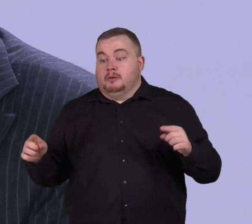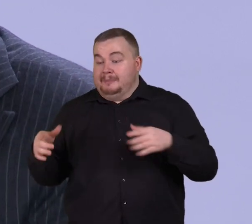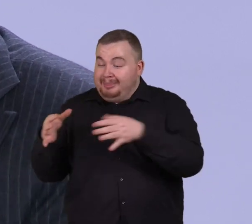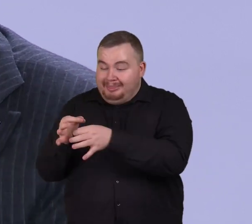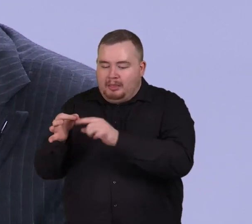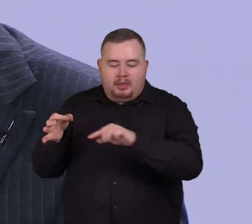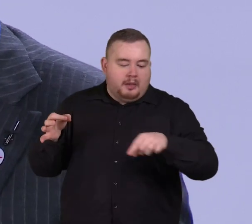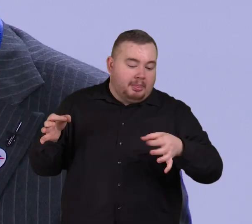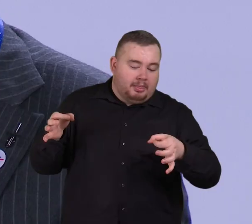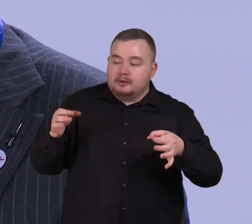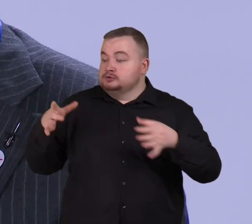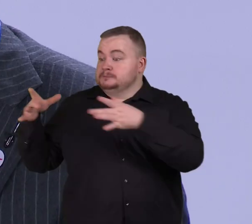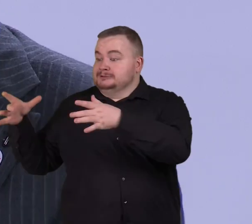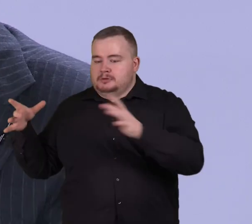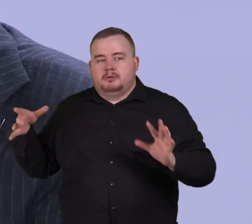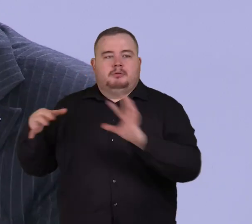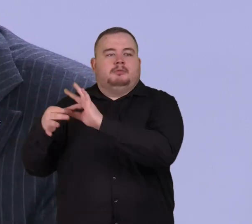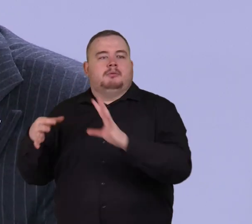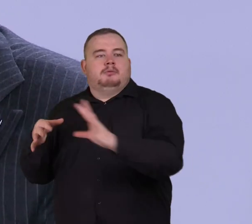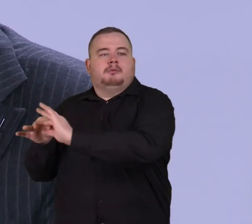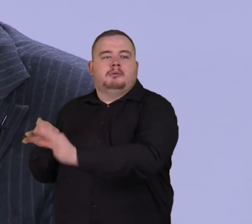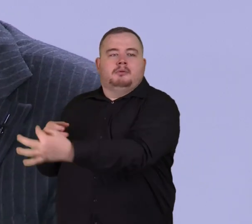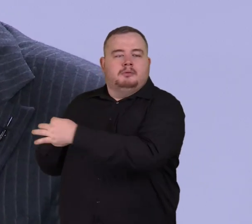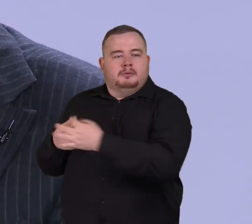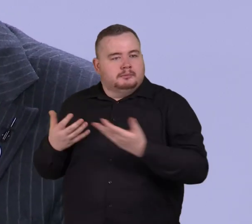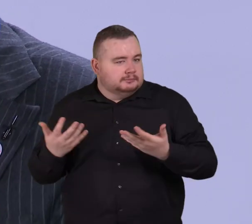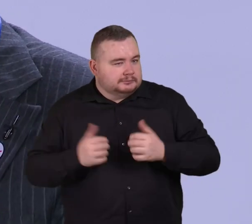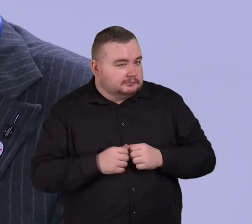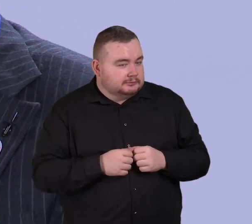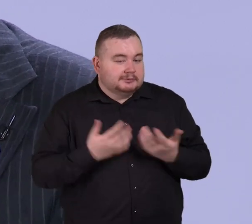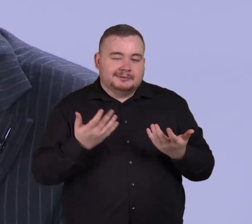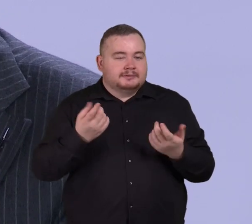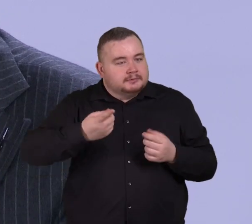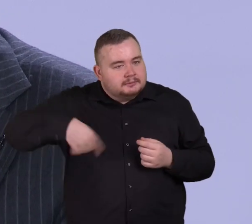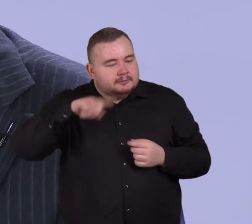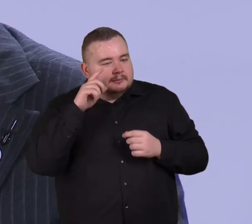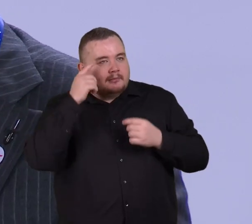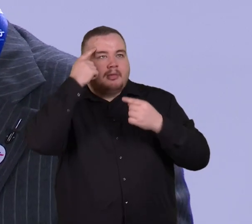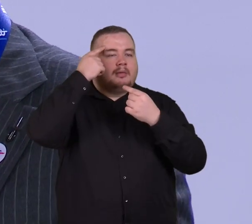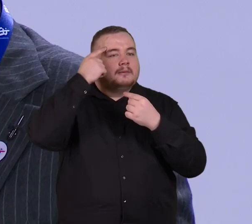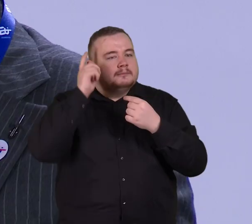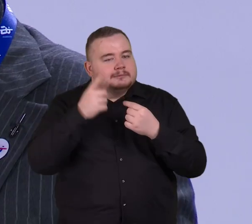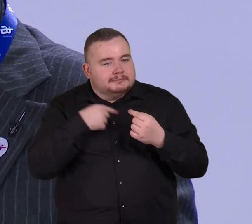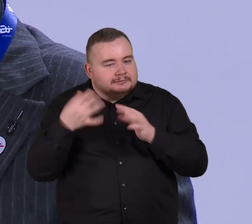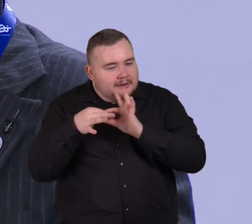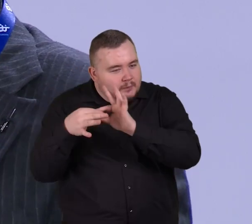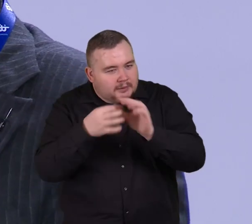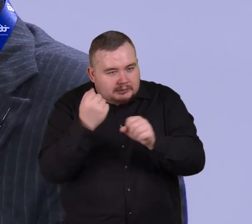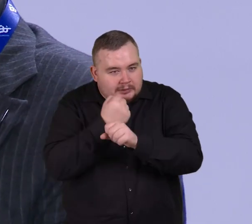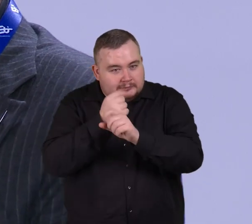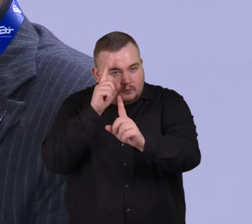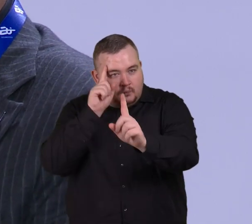was seen as a big city that wished to take up all the other